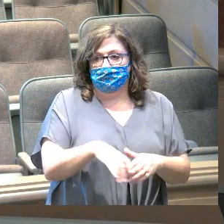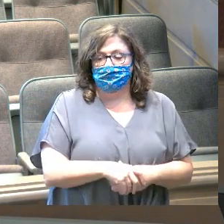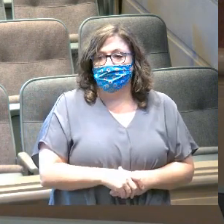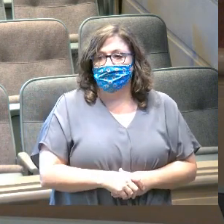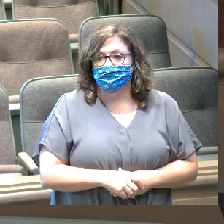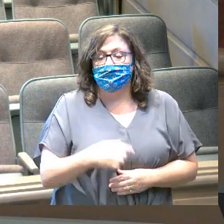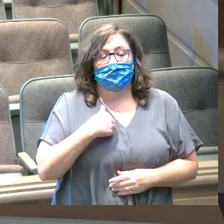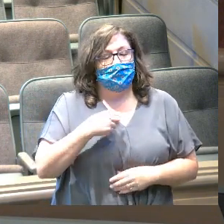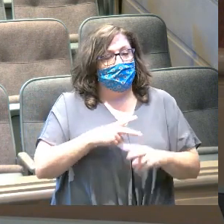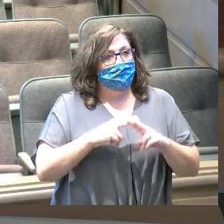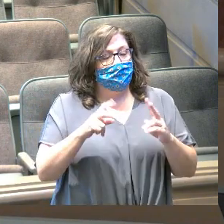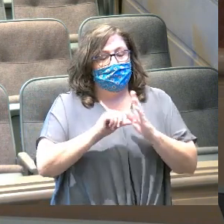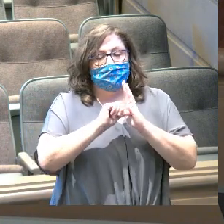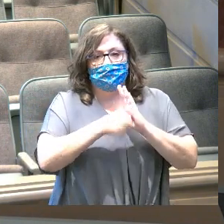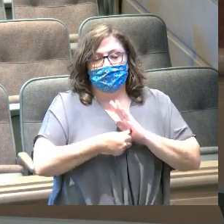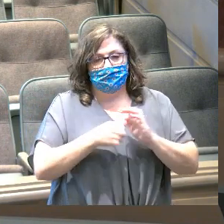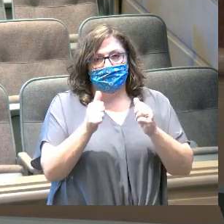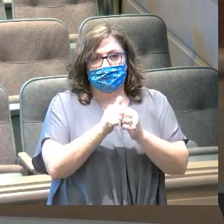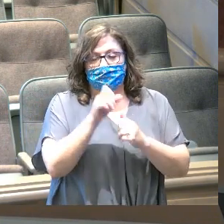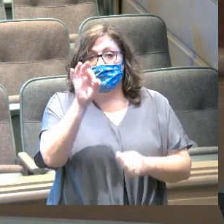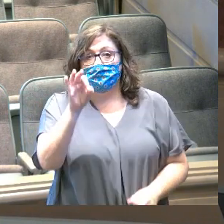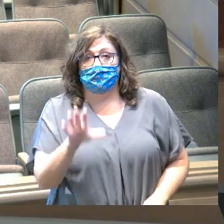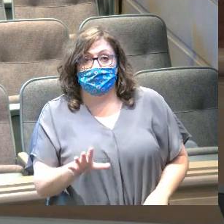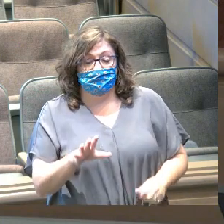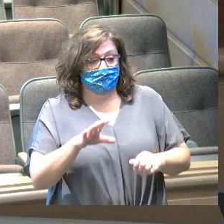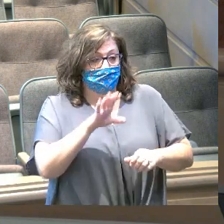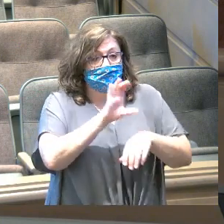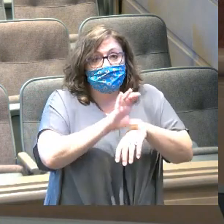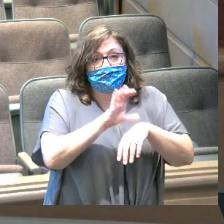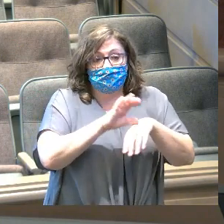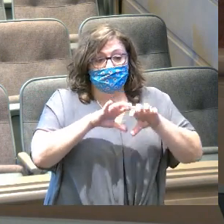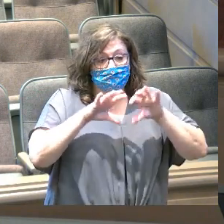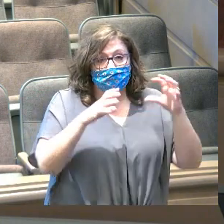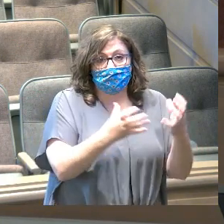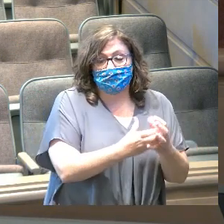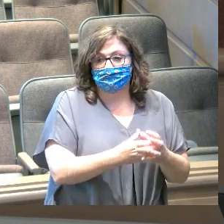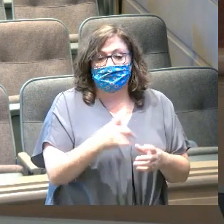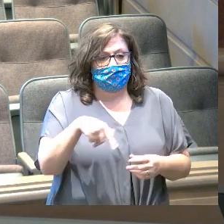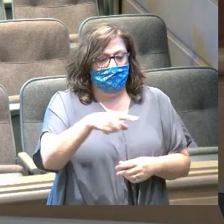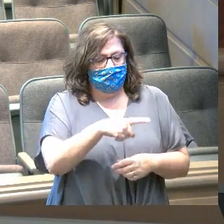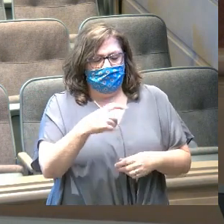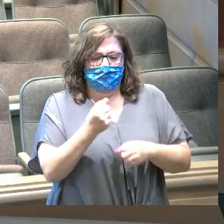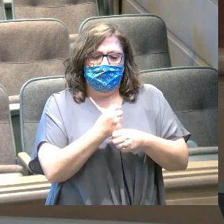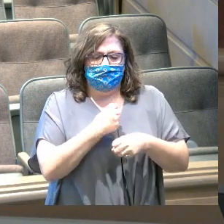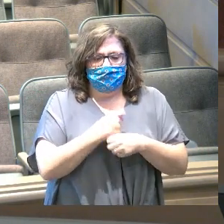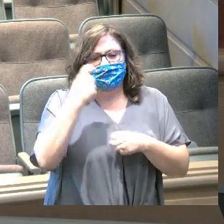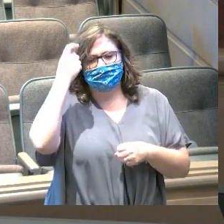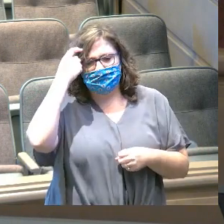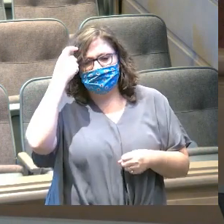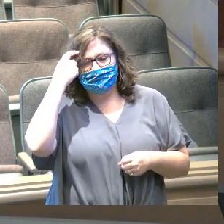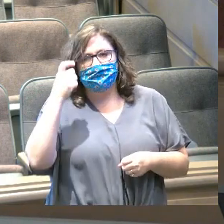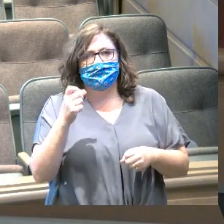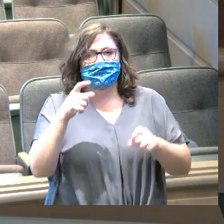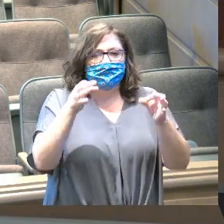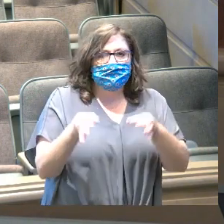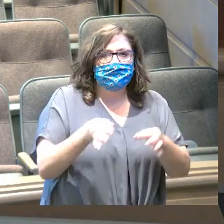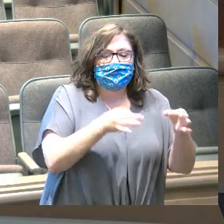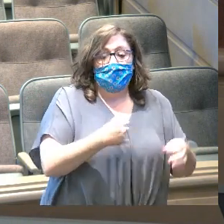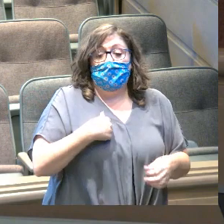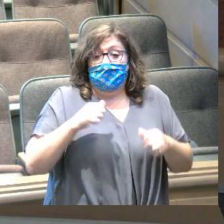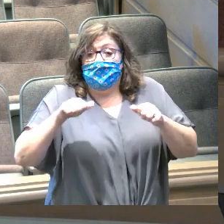our church community for making so many reasonable decisions as to, in light of what you can do or what you should